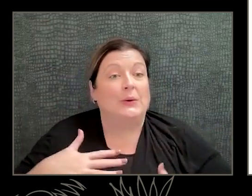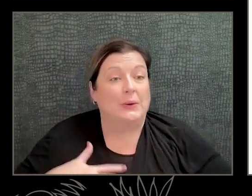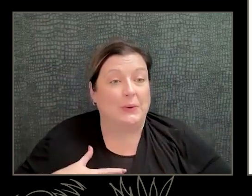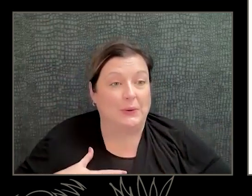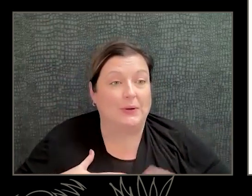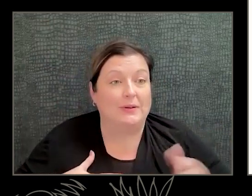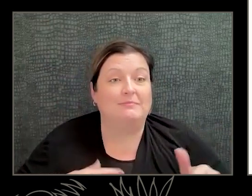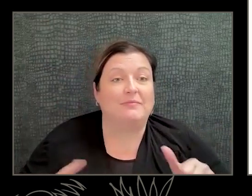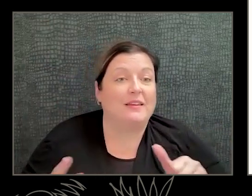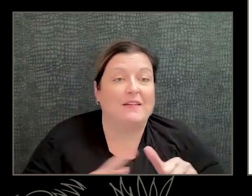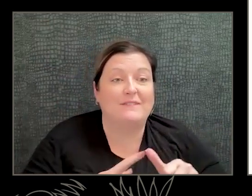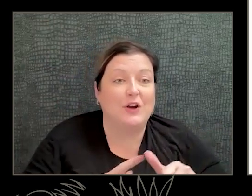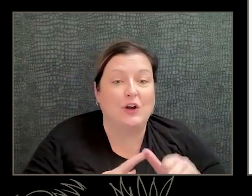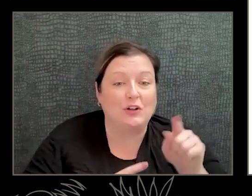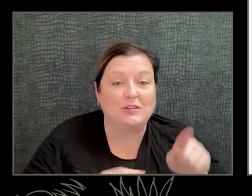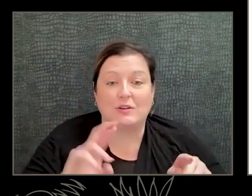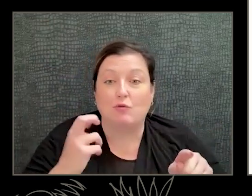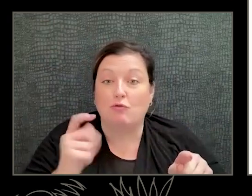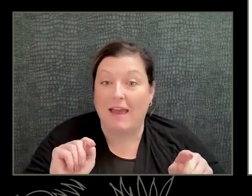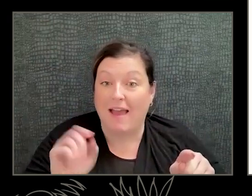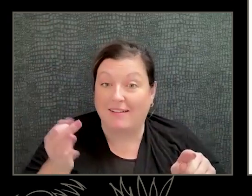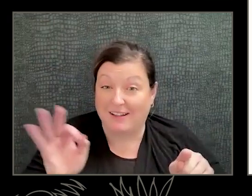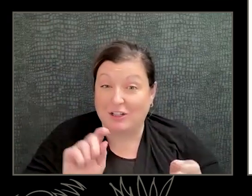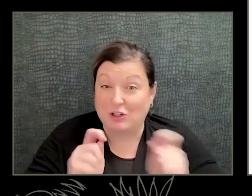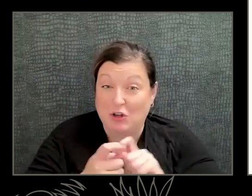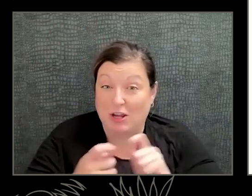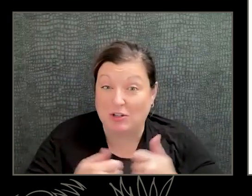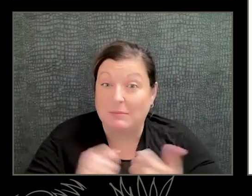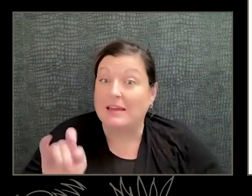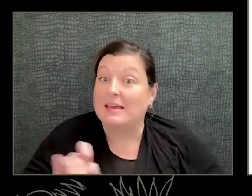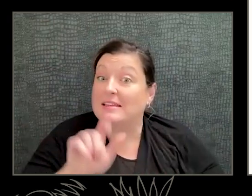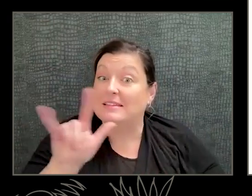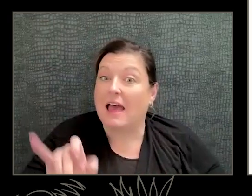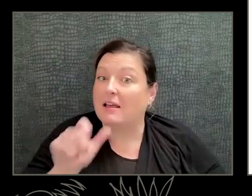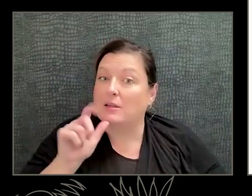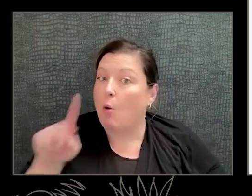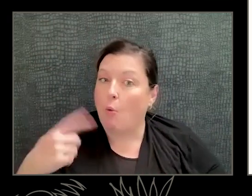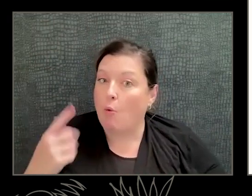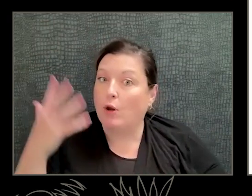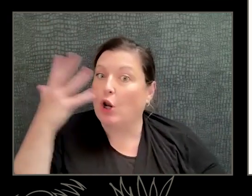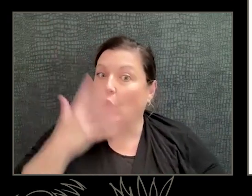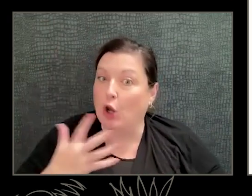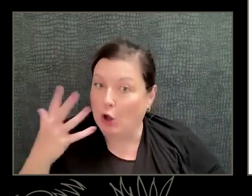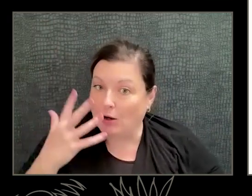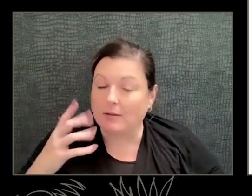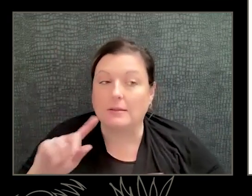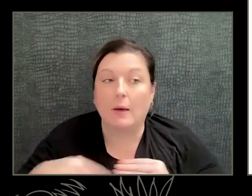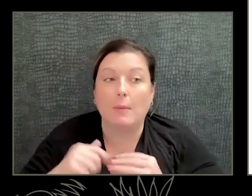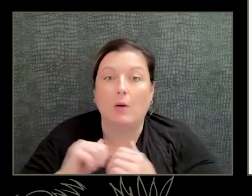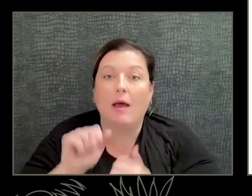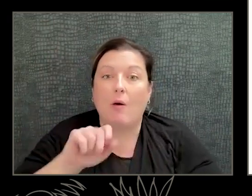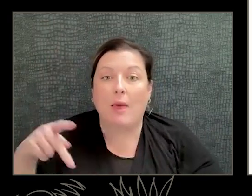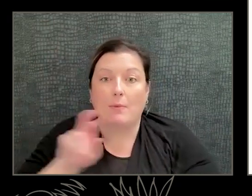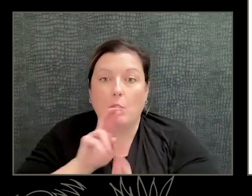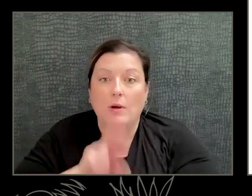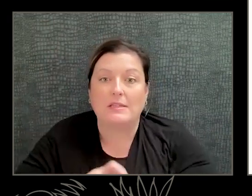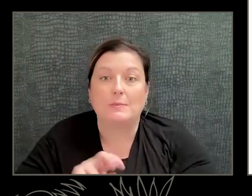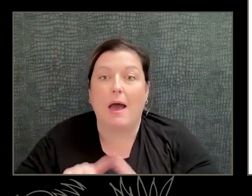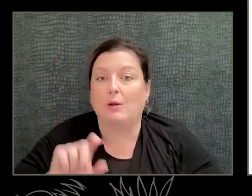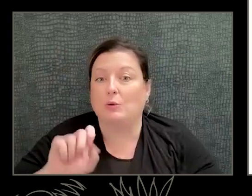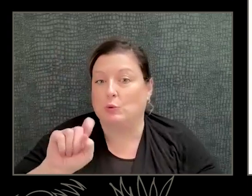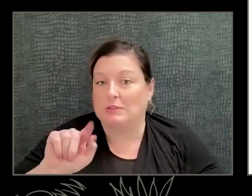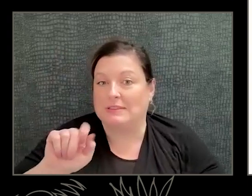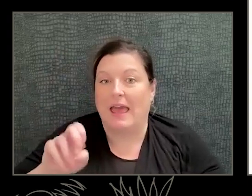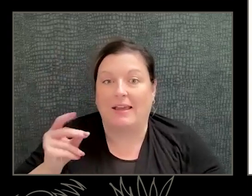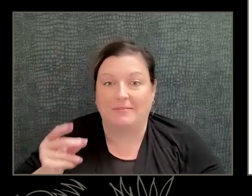is changing the game. Styling is no longer just about how it looks, but it's about how the apps respond to state. The